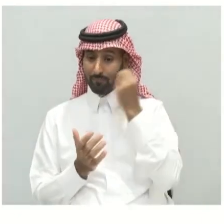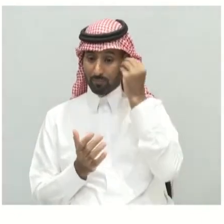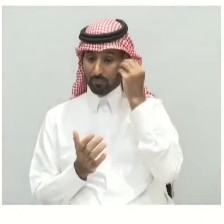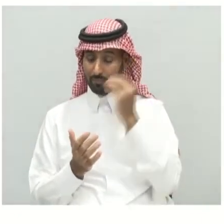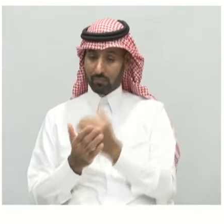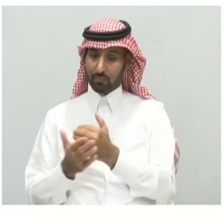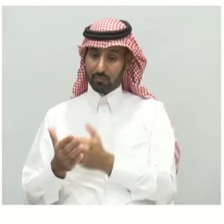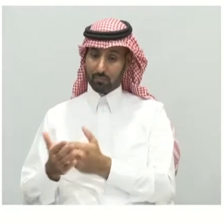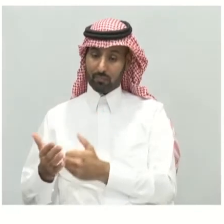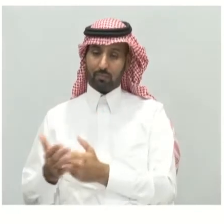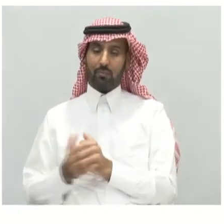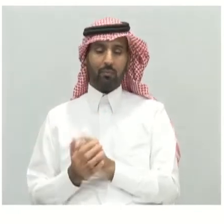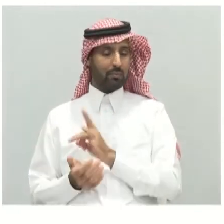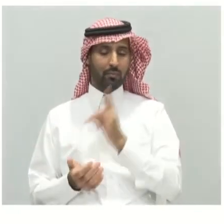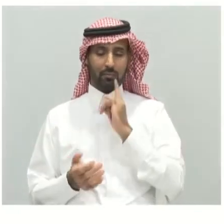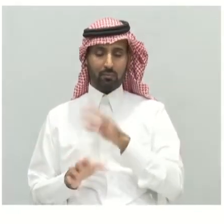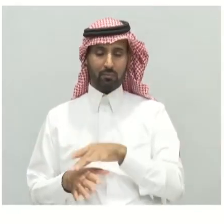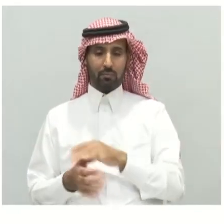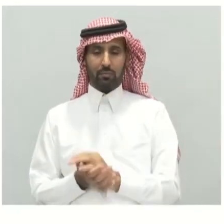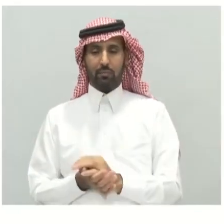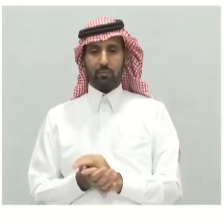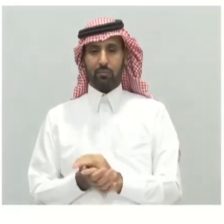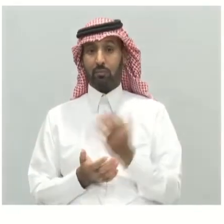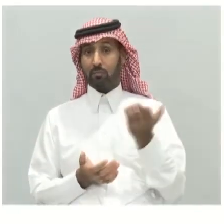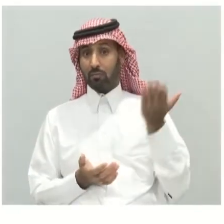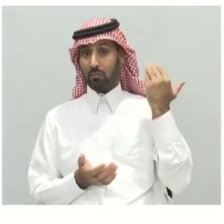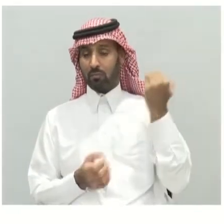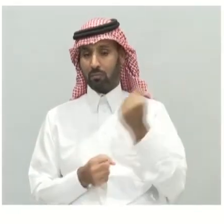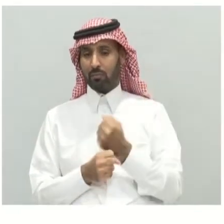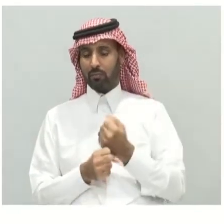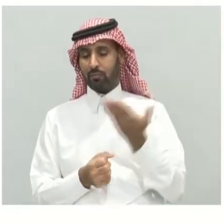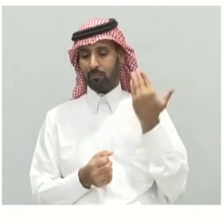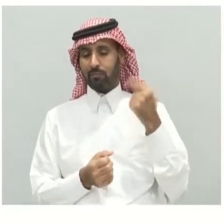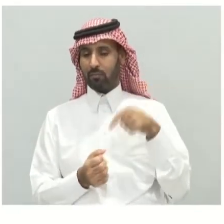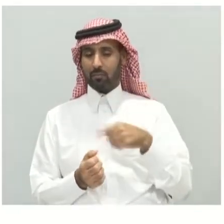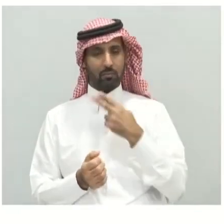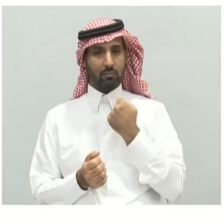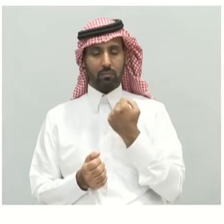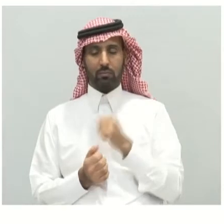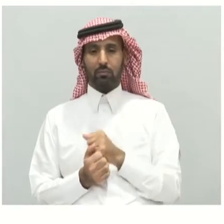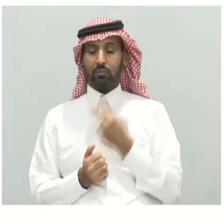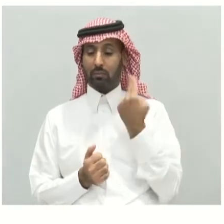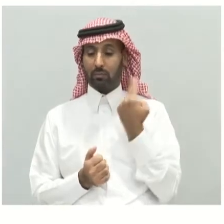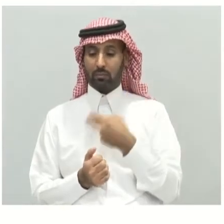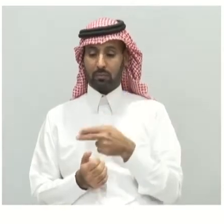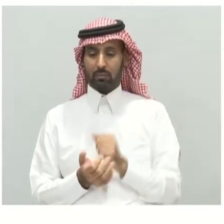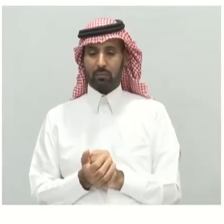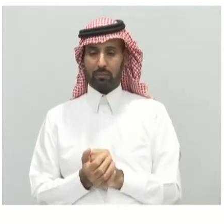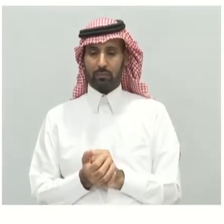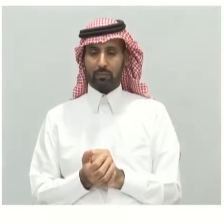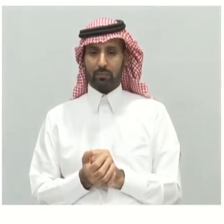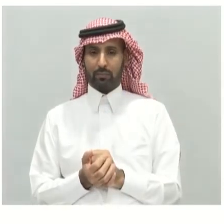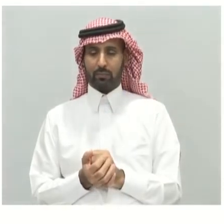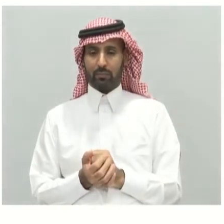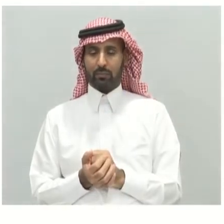I don't do it anymore. Okay, these are things you used to do, but now you don't do it anymore. Okay?